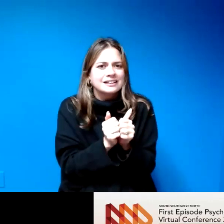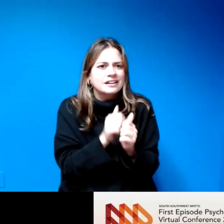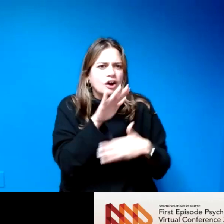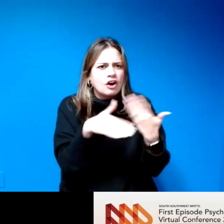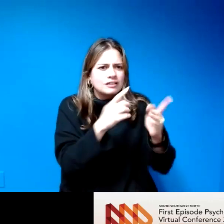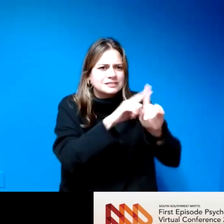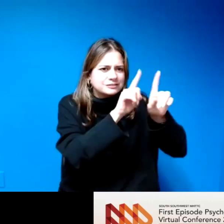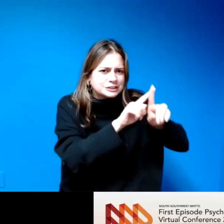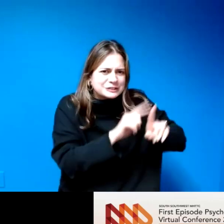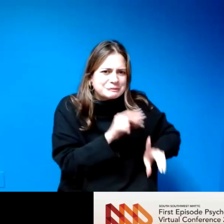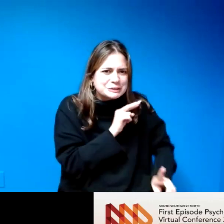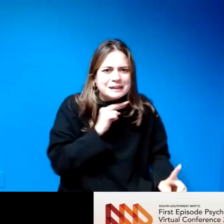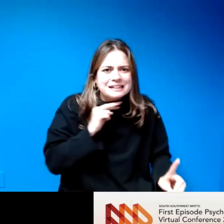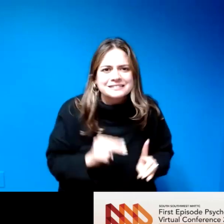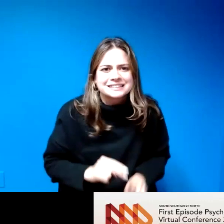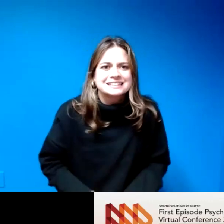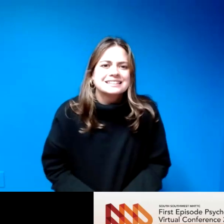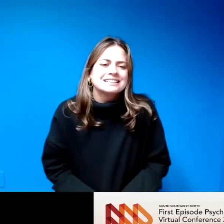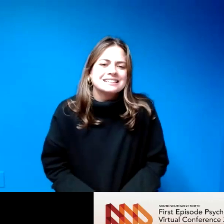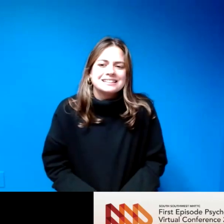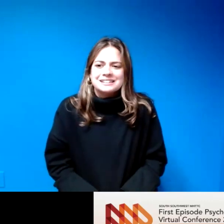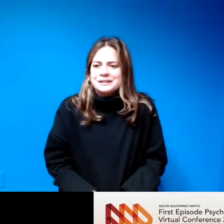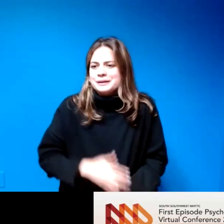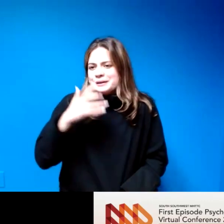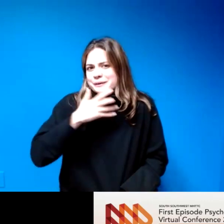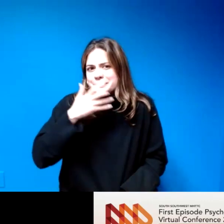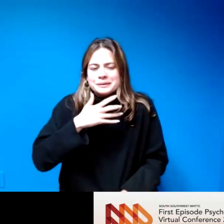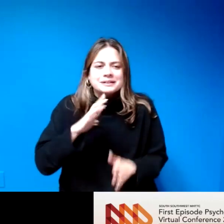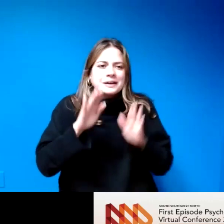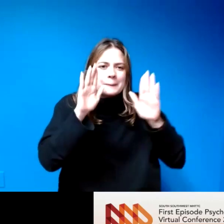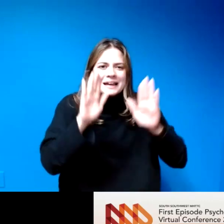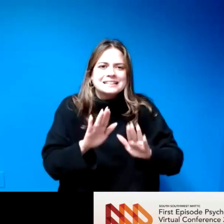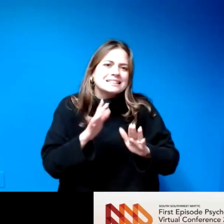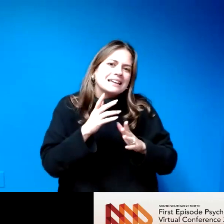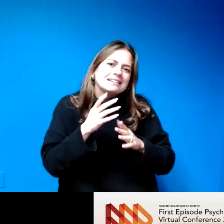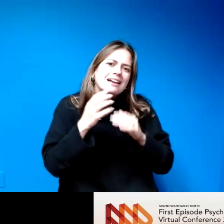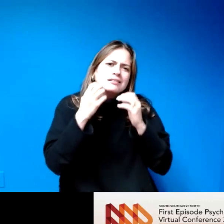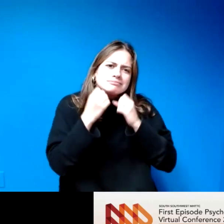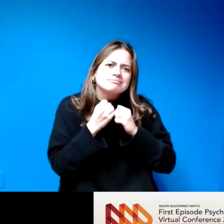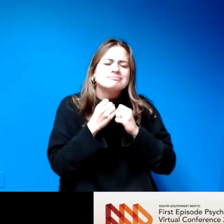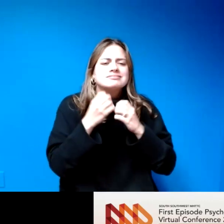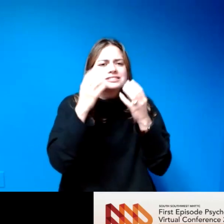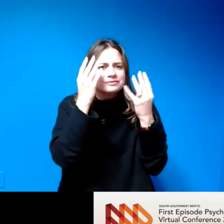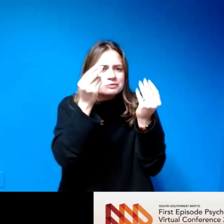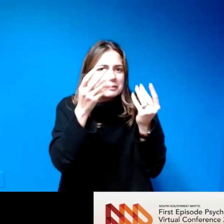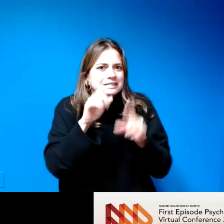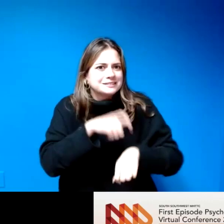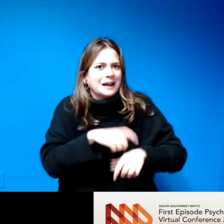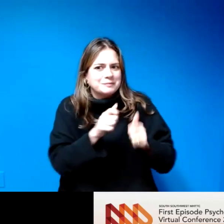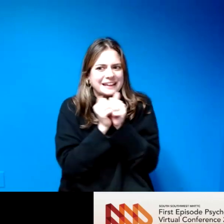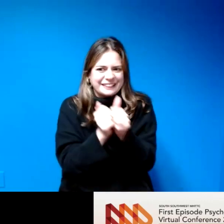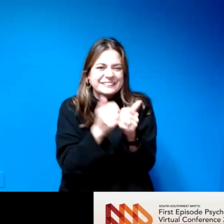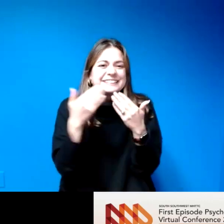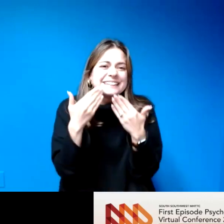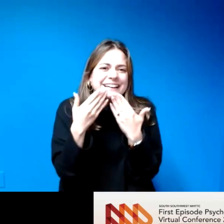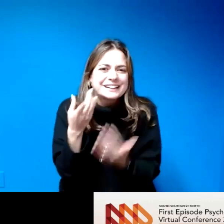been shared today, I think we've had a wonderful, caring, and informative time together. Thank